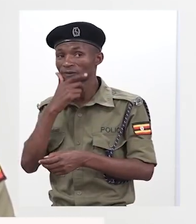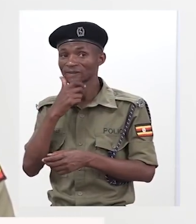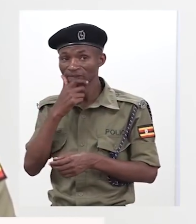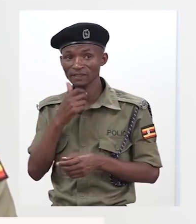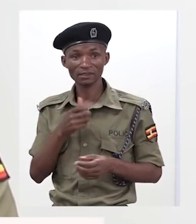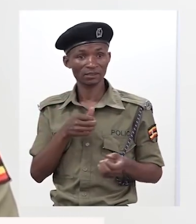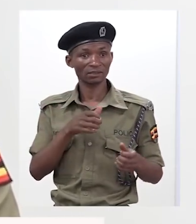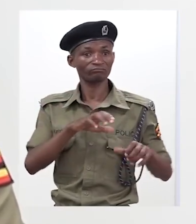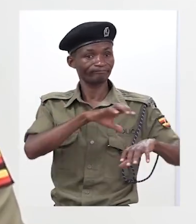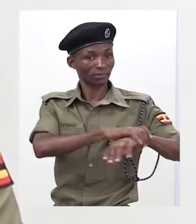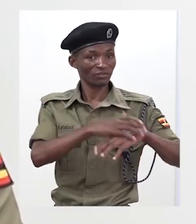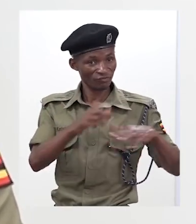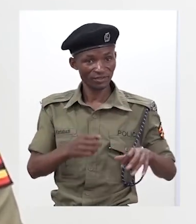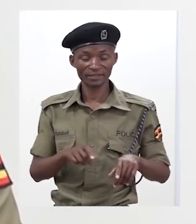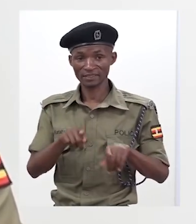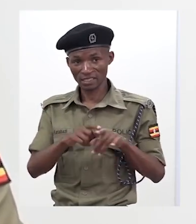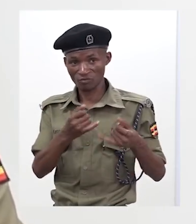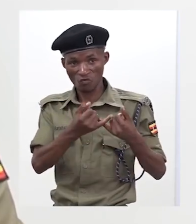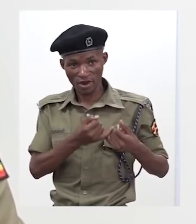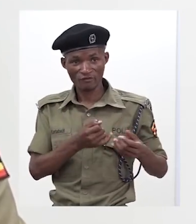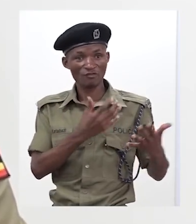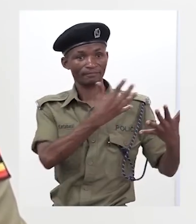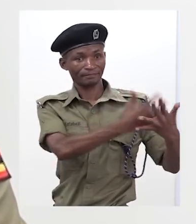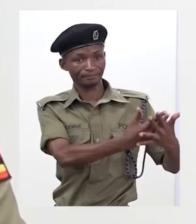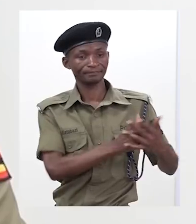wife, Nachi Imba Shamira.